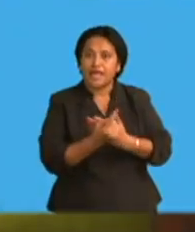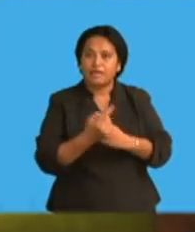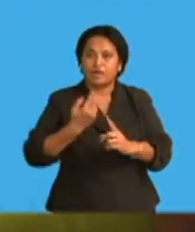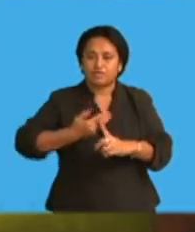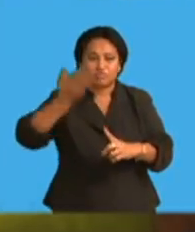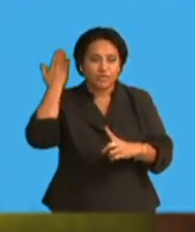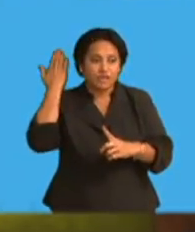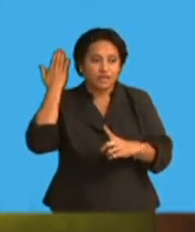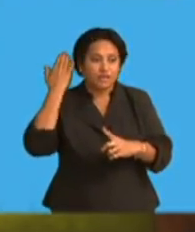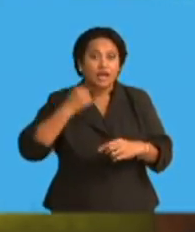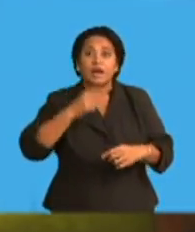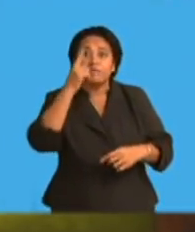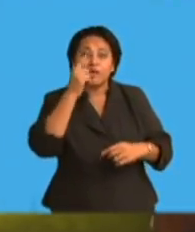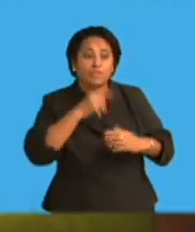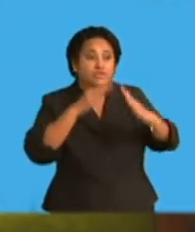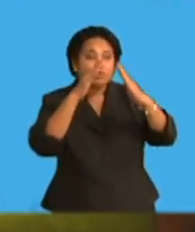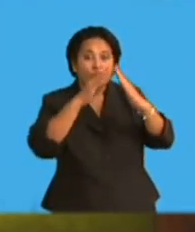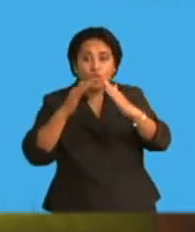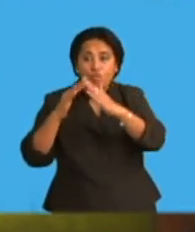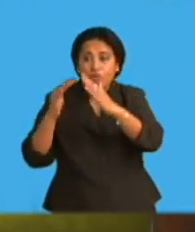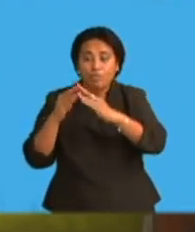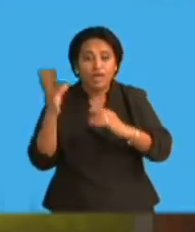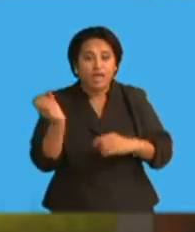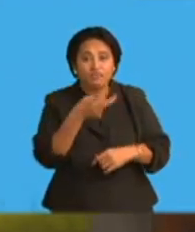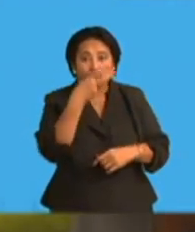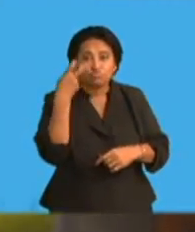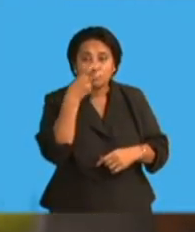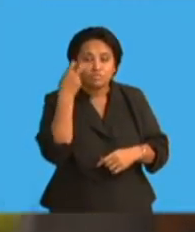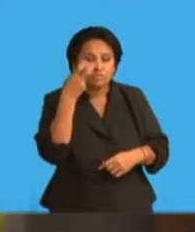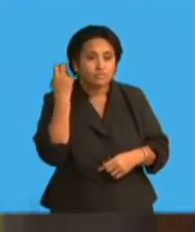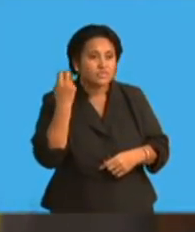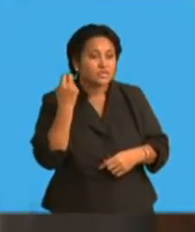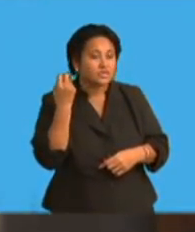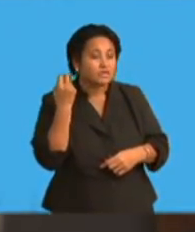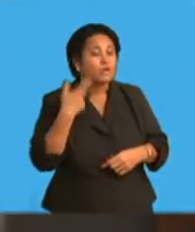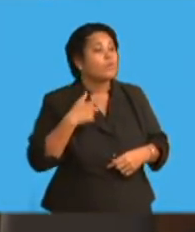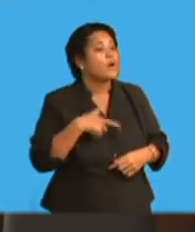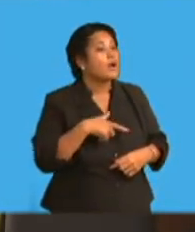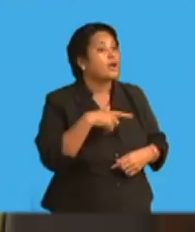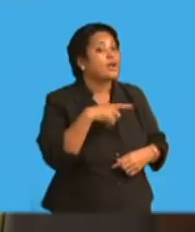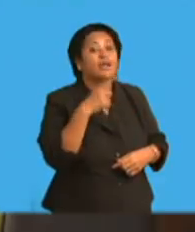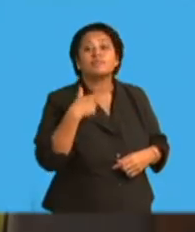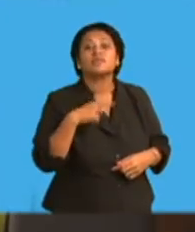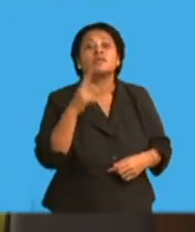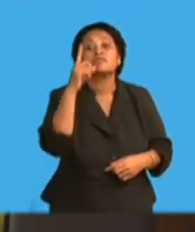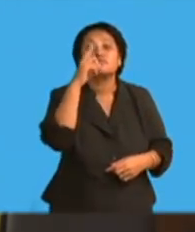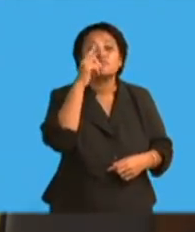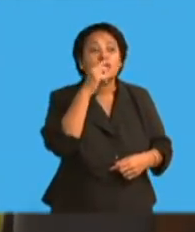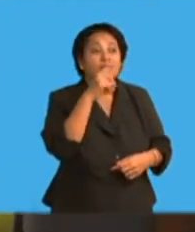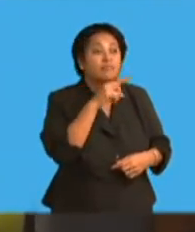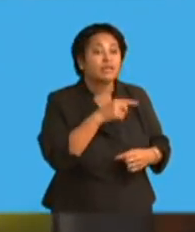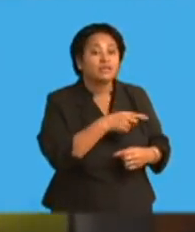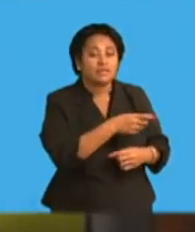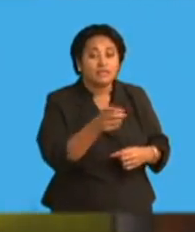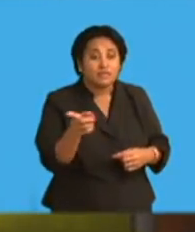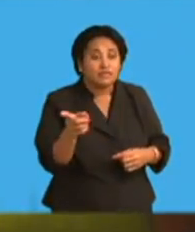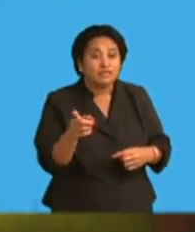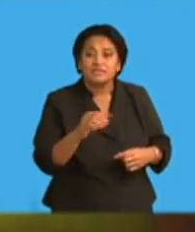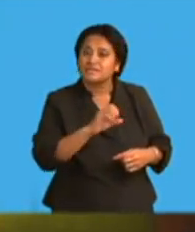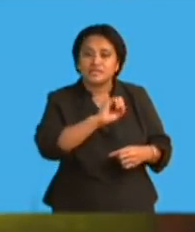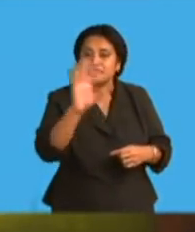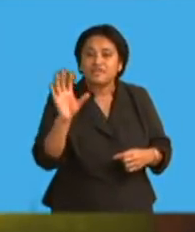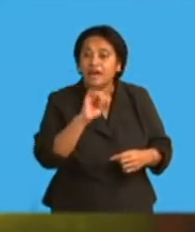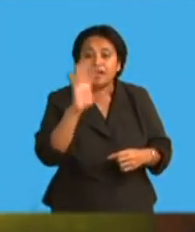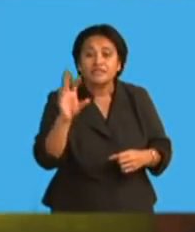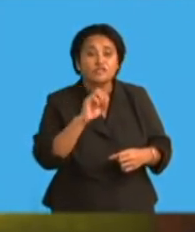homes were robbed. People's homes were robbed because they were told They were told that it's okay because